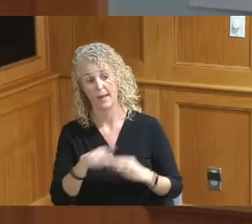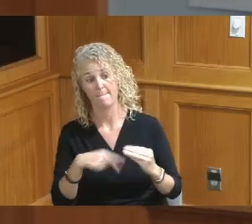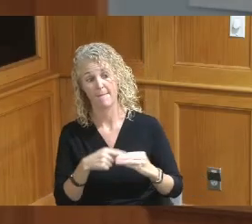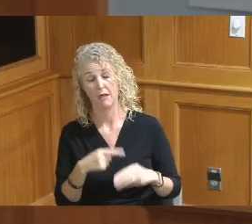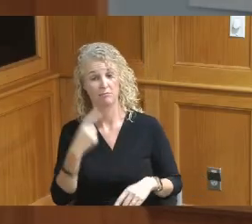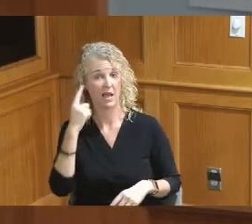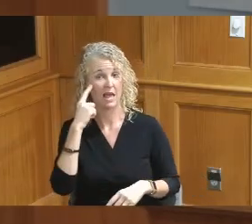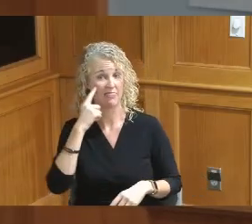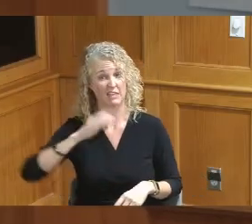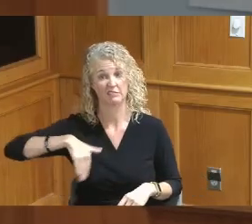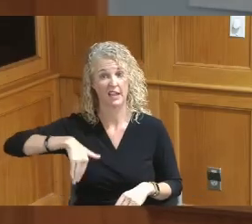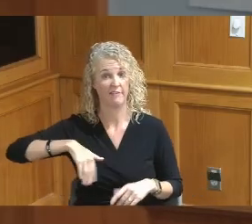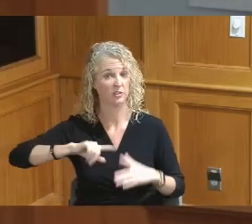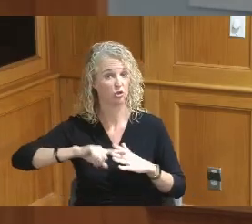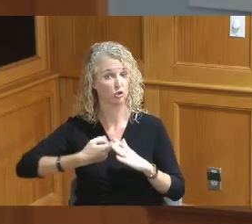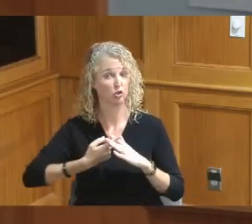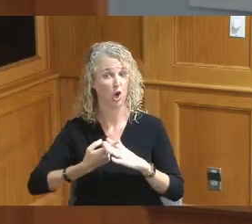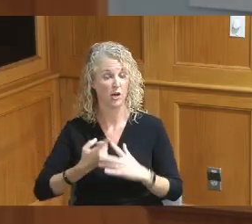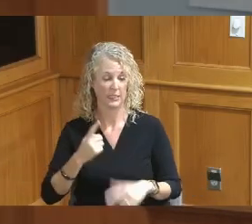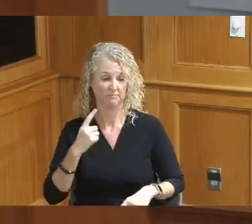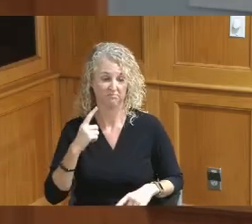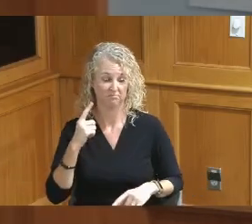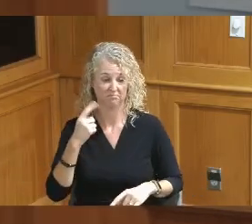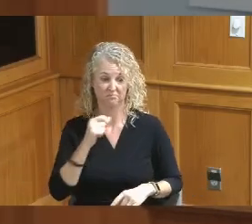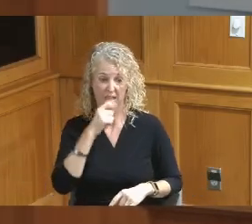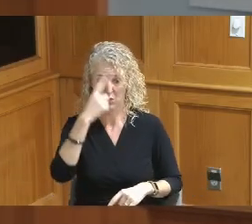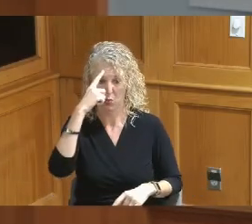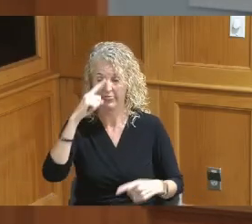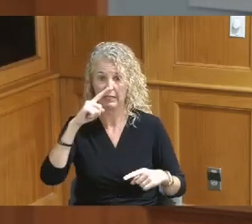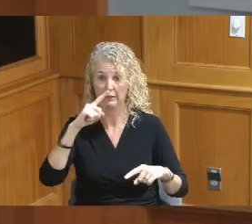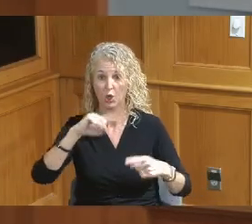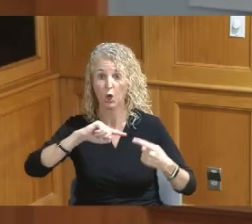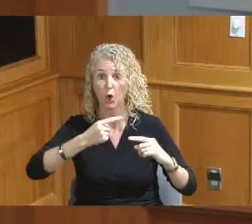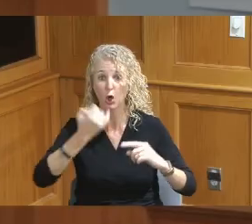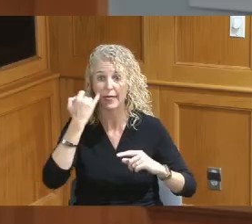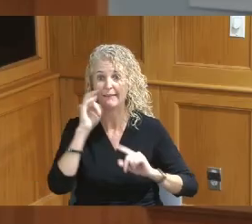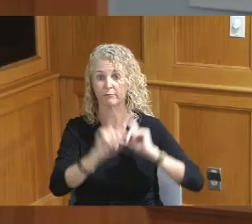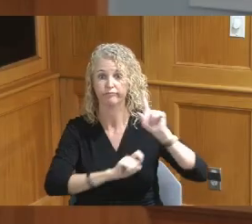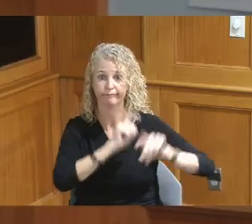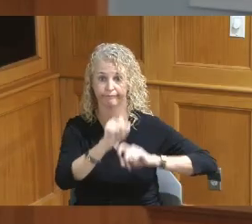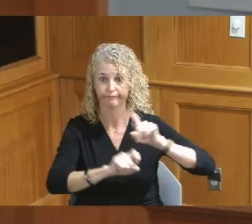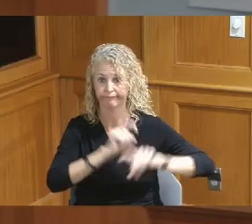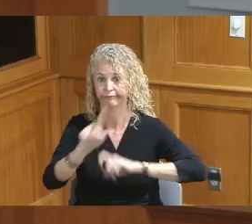haven't cracked that nut yet. I think it cannot hurt to ask more questions around that.